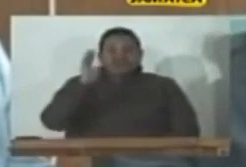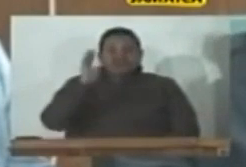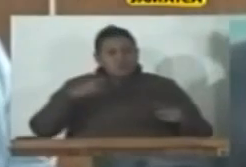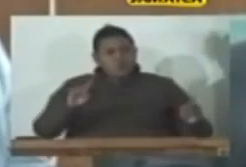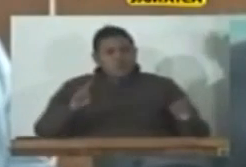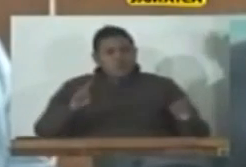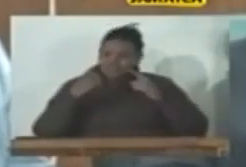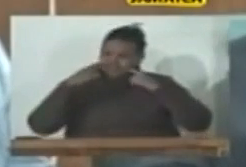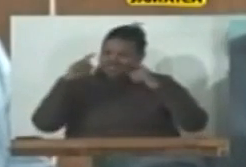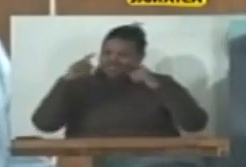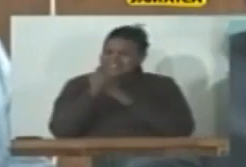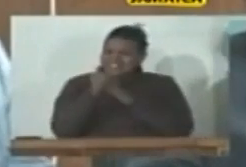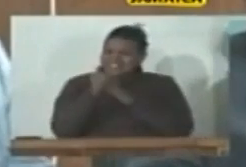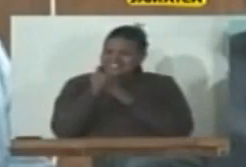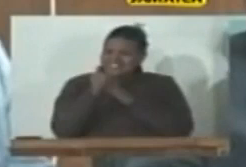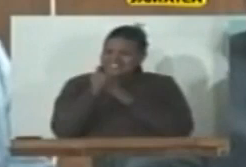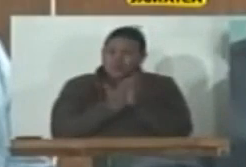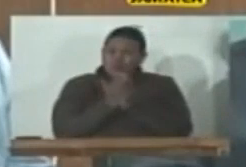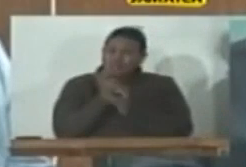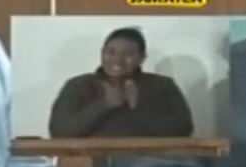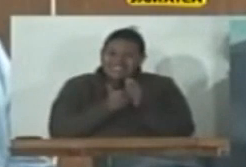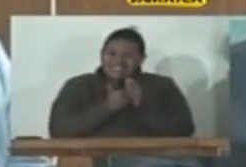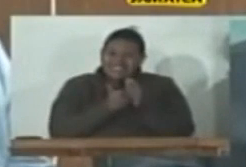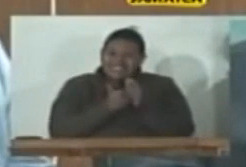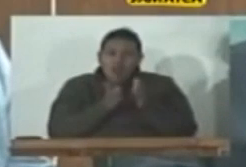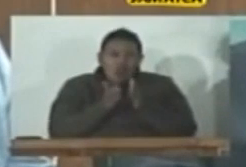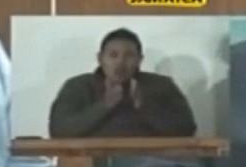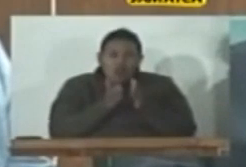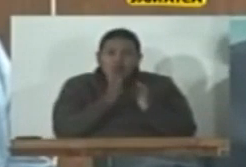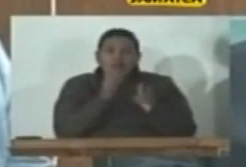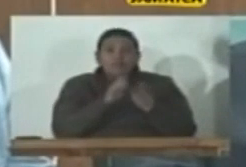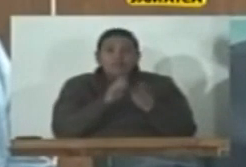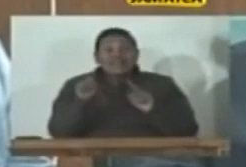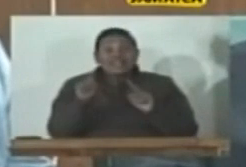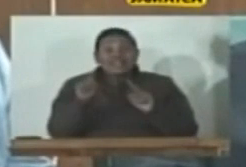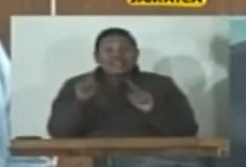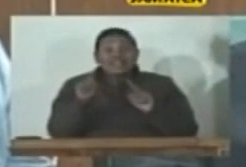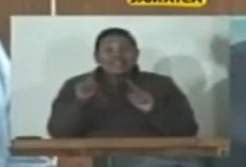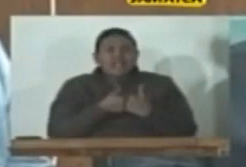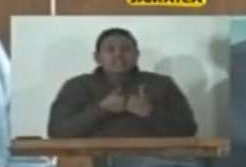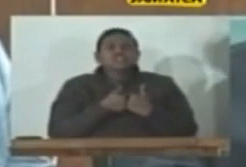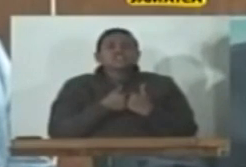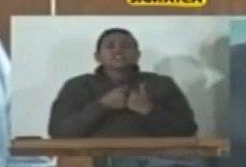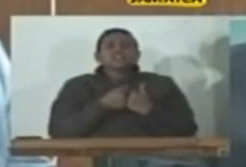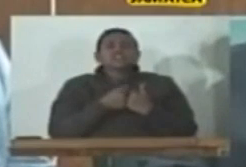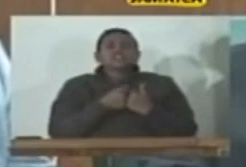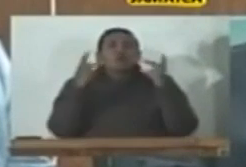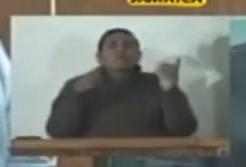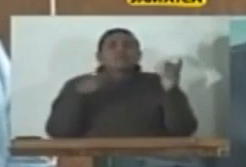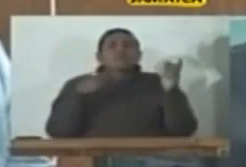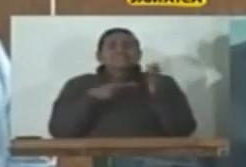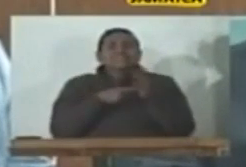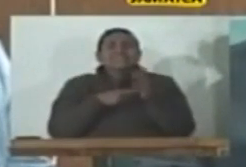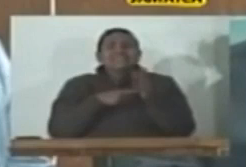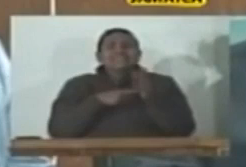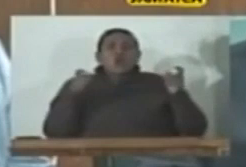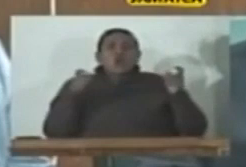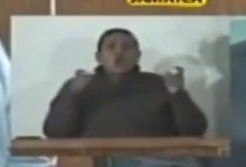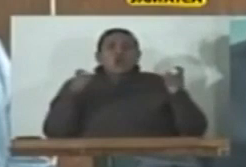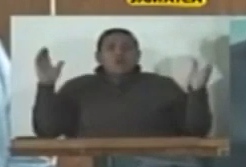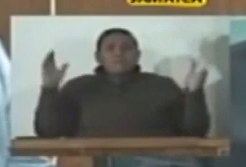challenge of bringing the public debt under control after we assumed office in 2012, we also at the same